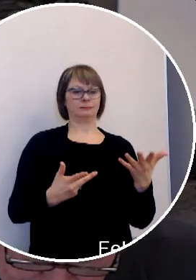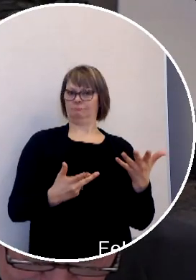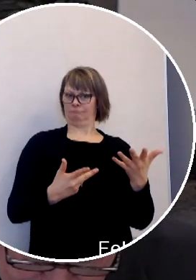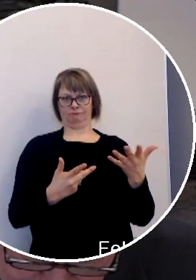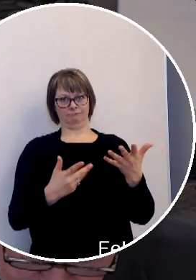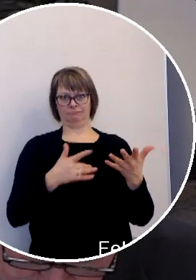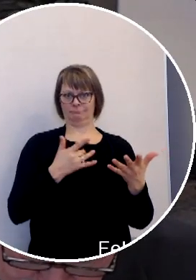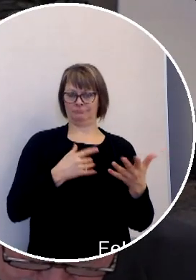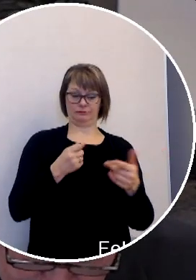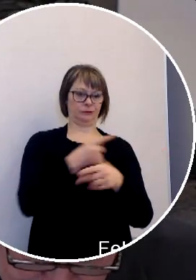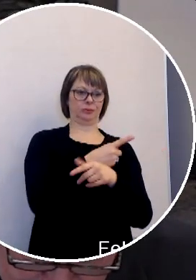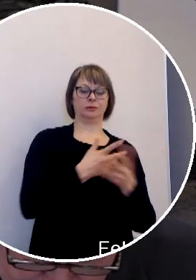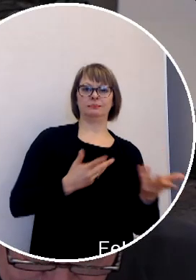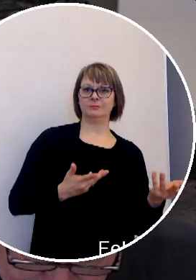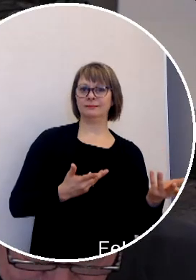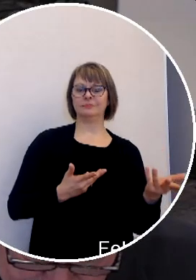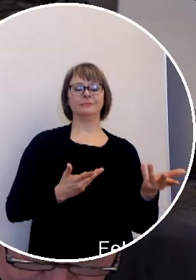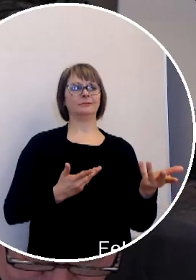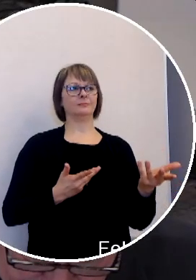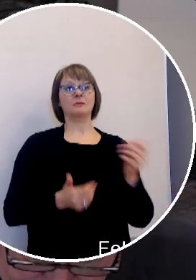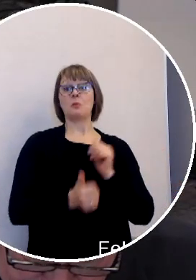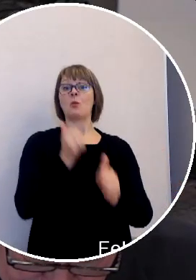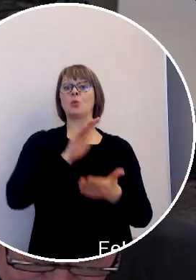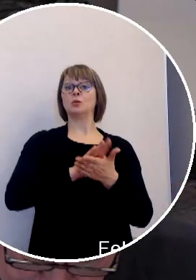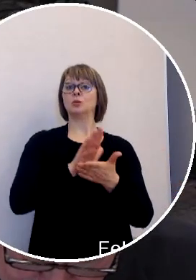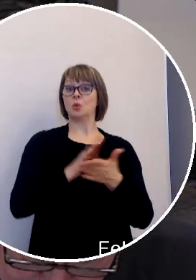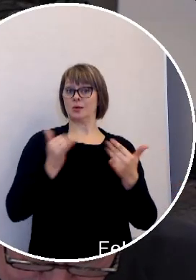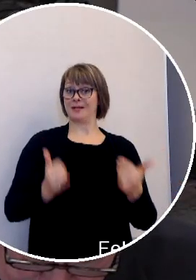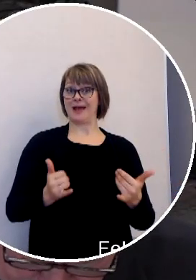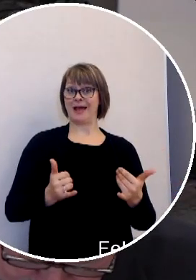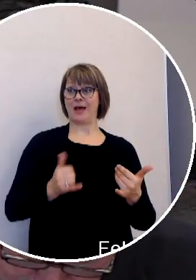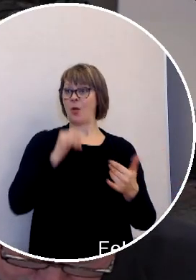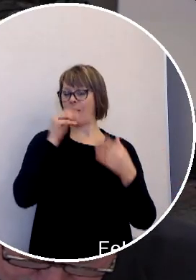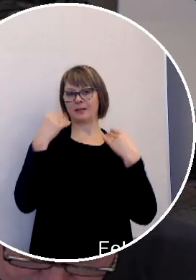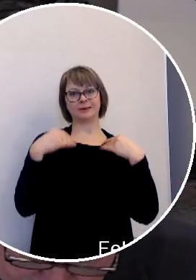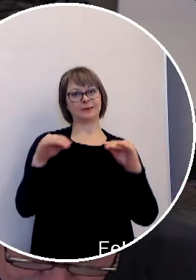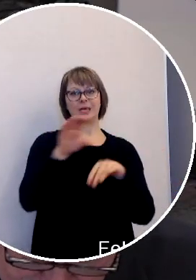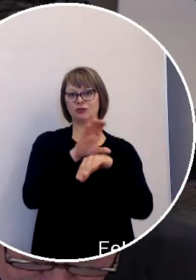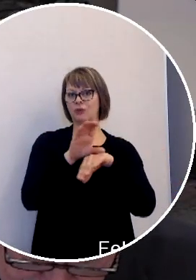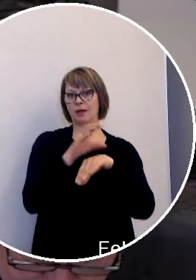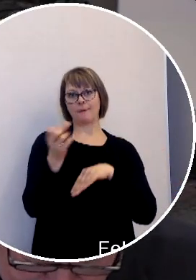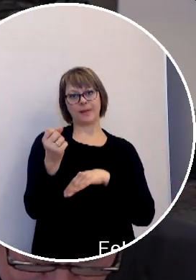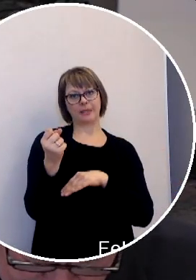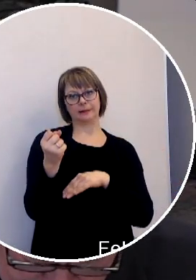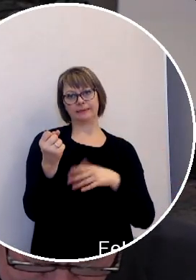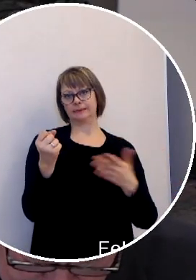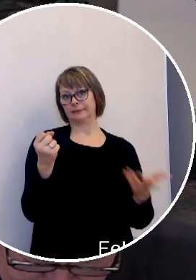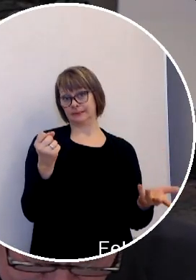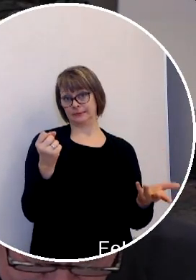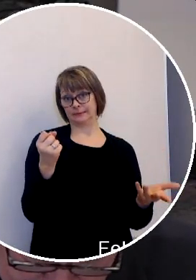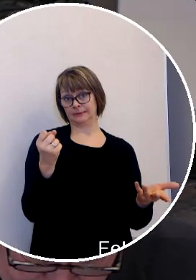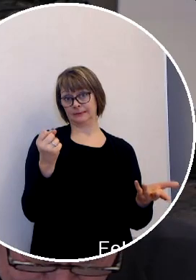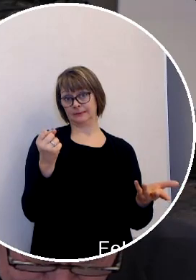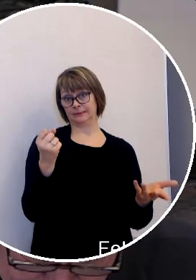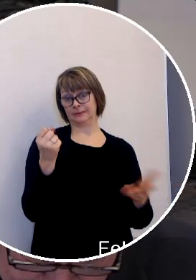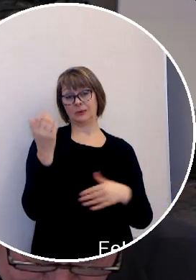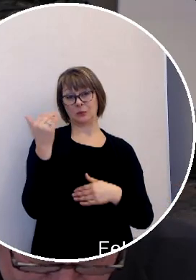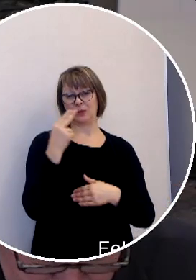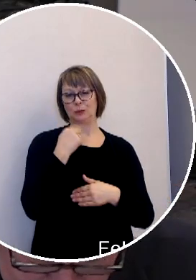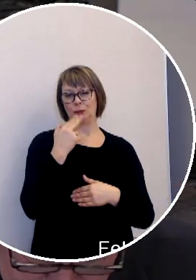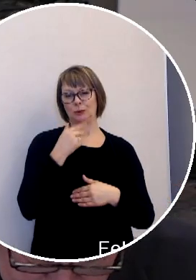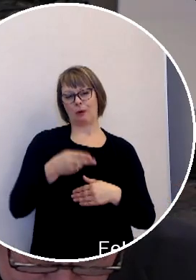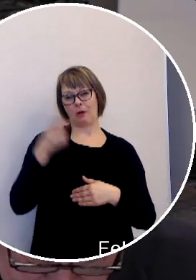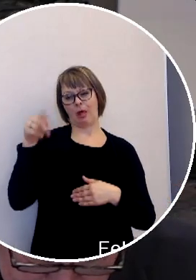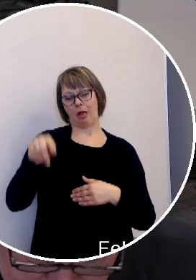off. And most schools are now not selling chocolate milk because of the